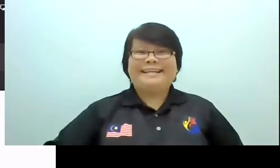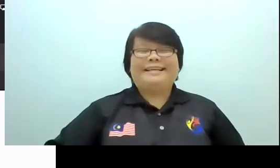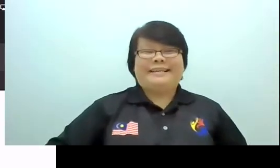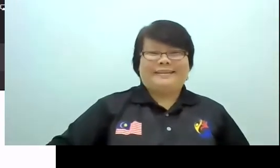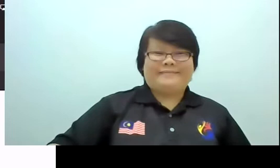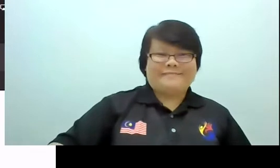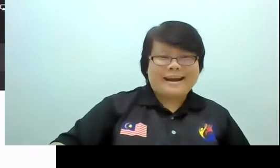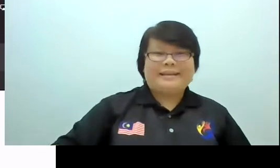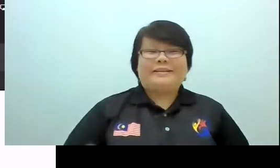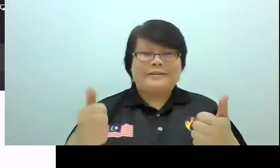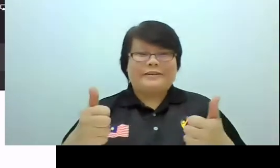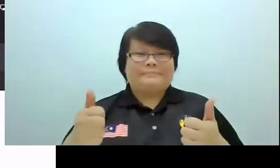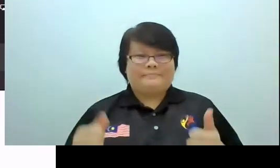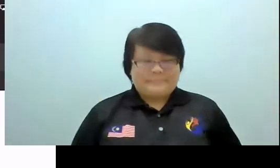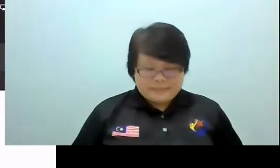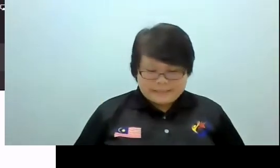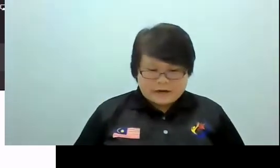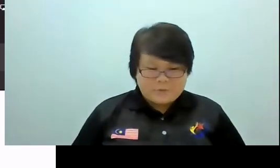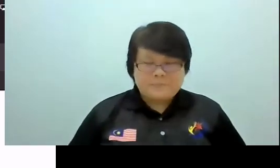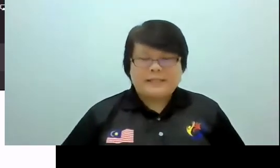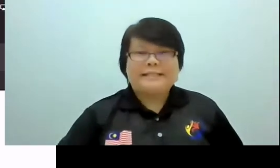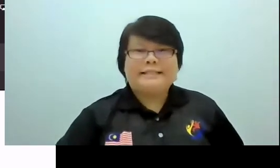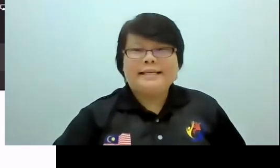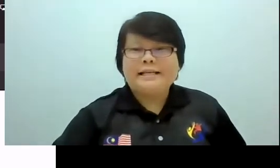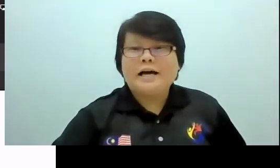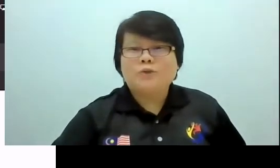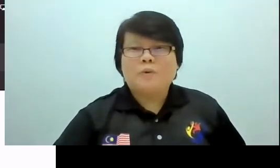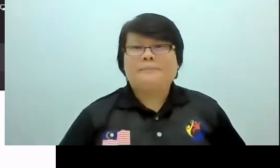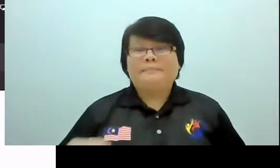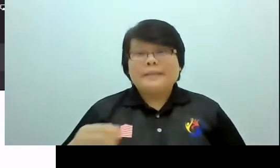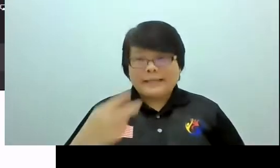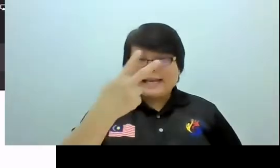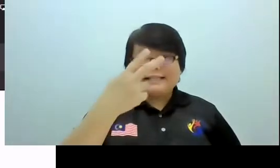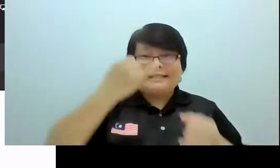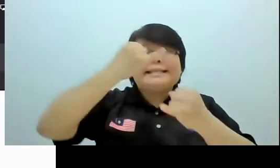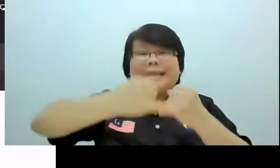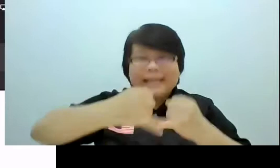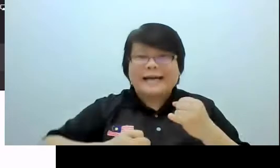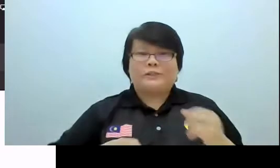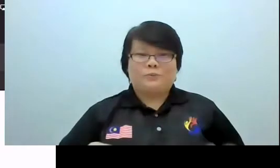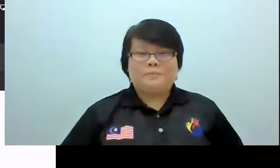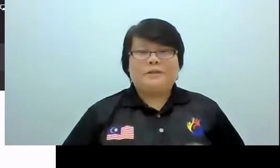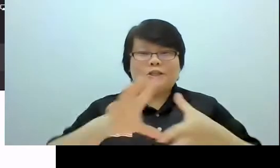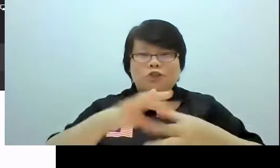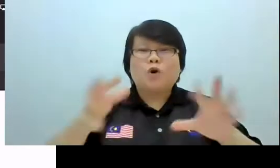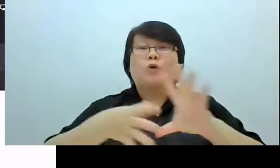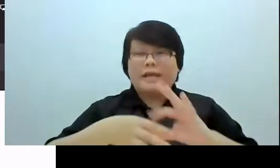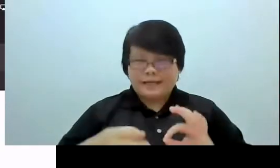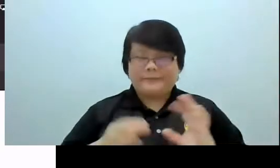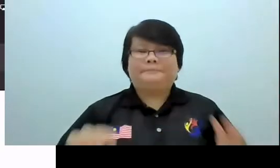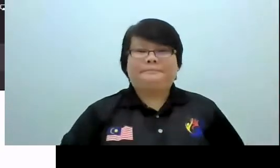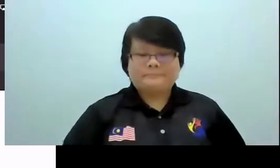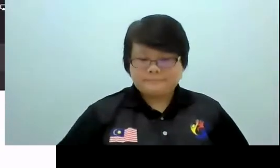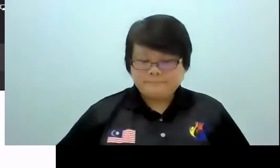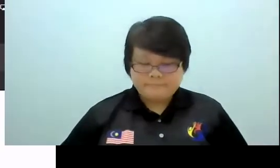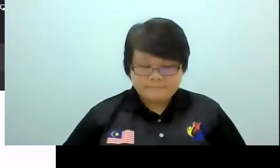Okay, right, good. Now, let's see the last one. Okay, let's see the last story.